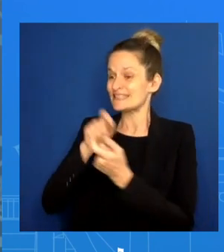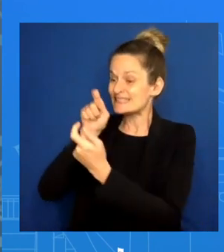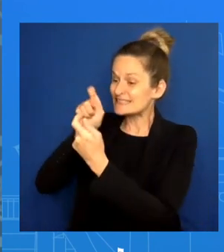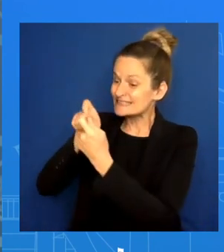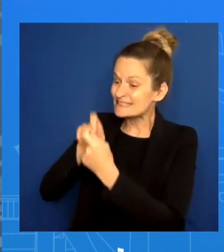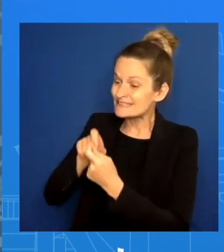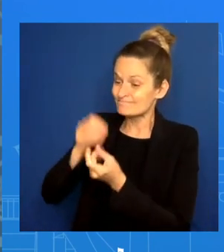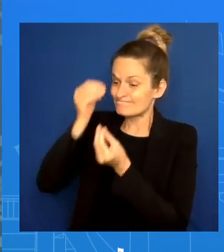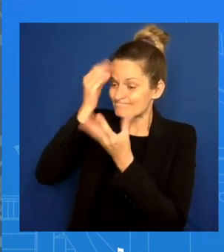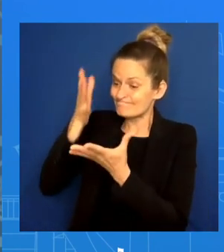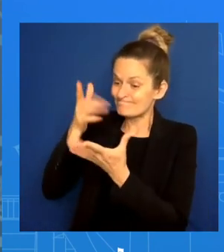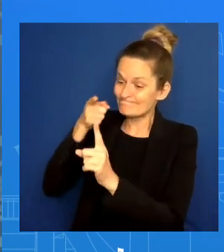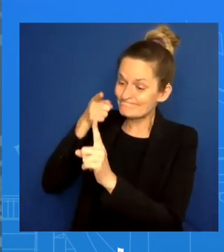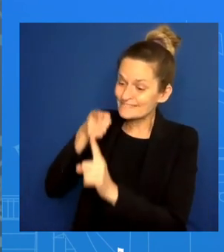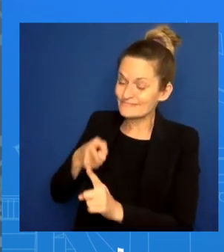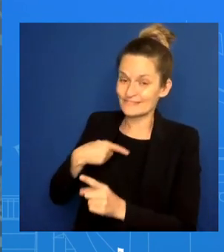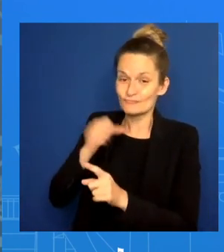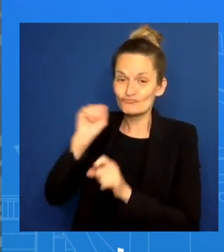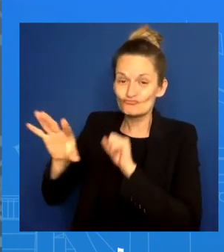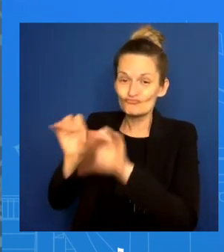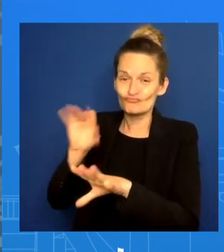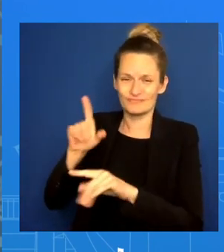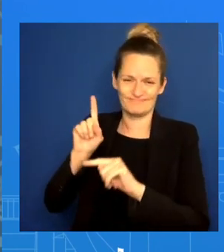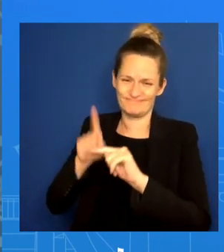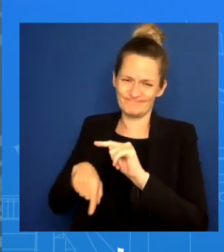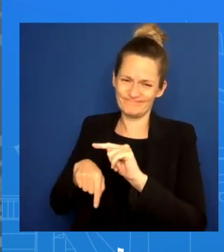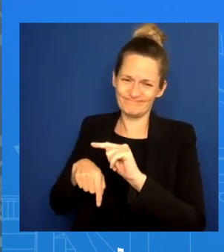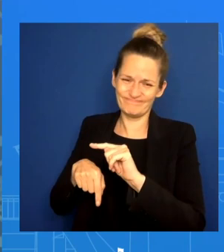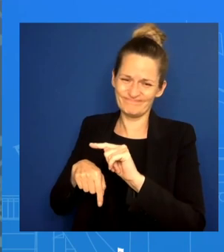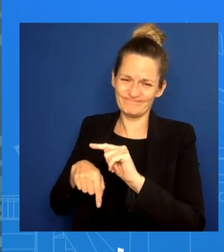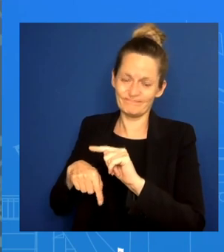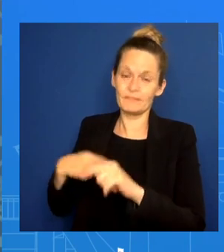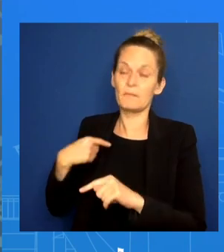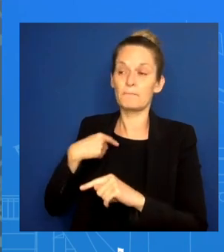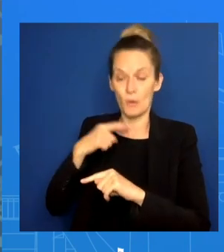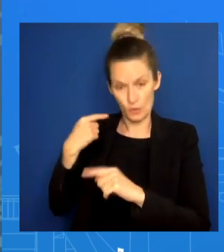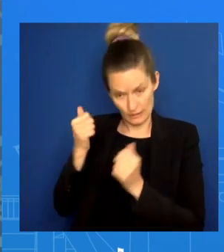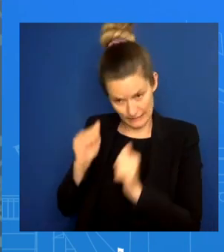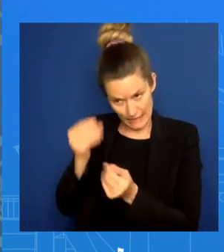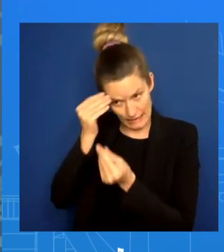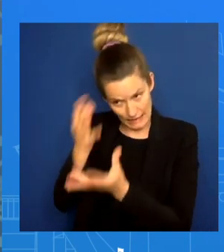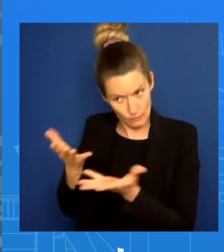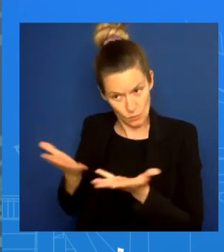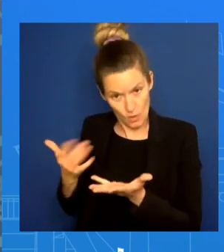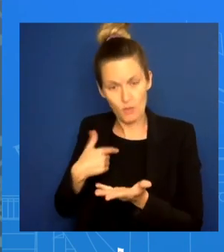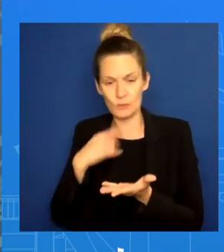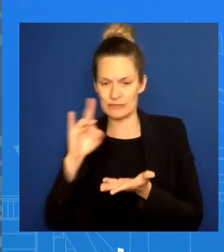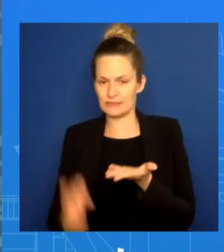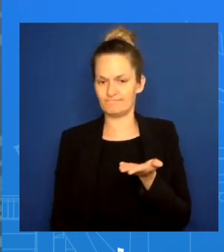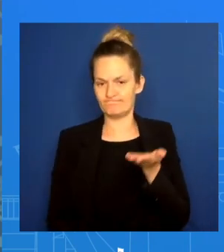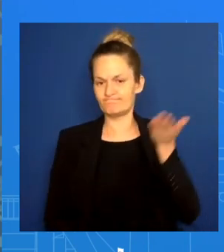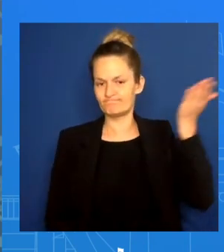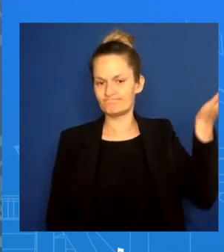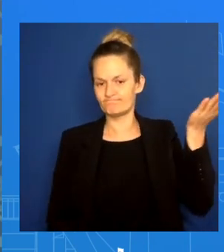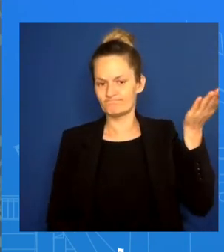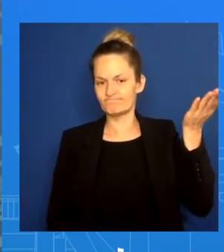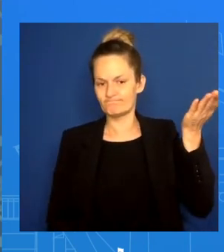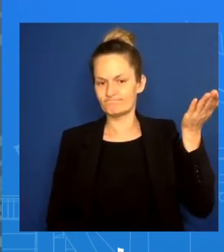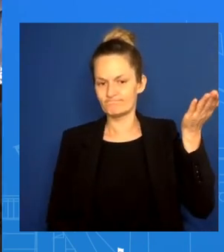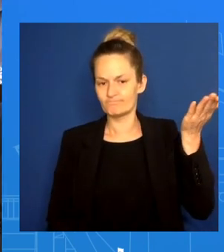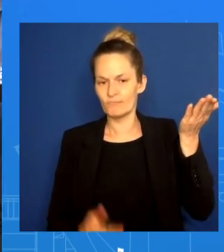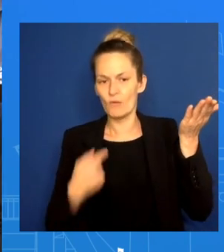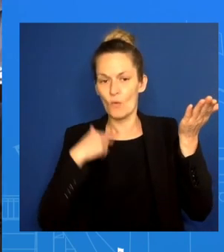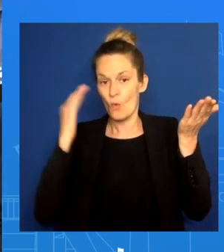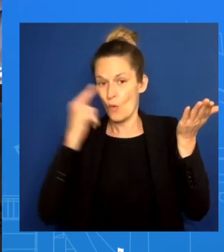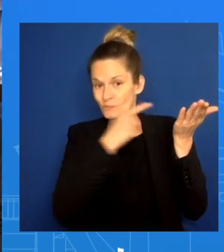and we certainly hope that that Russia will favorably engage on it, but I don't want to get into more detail about that. If they haven't favorably